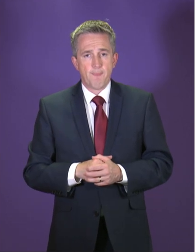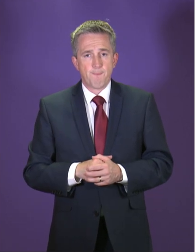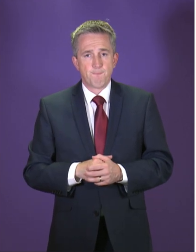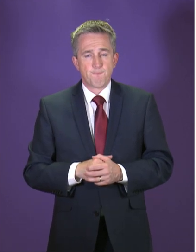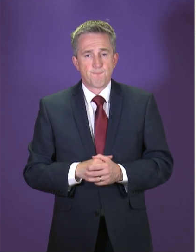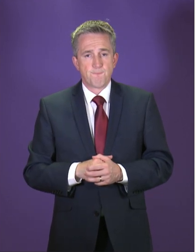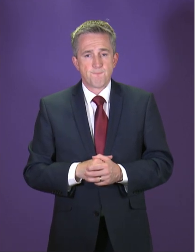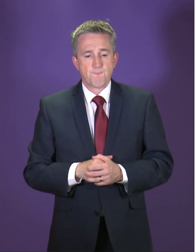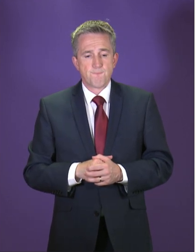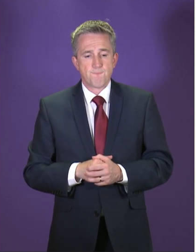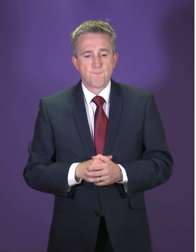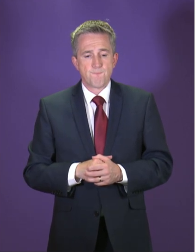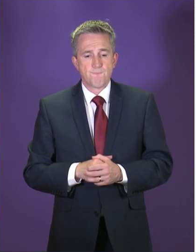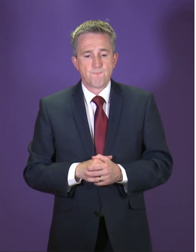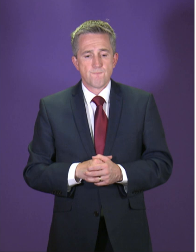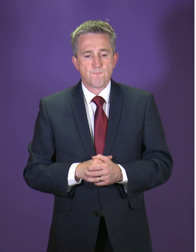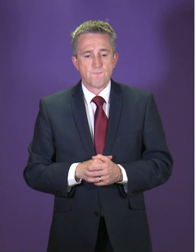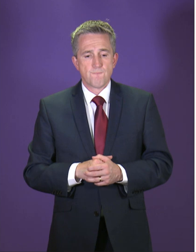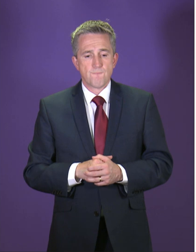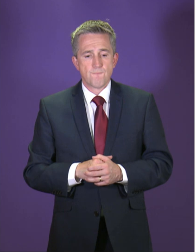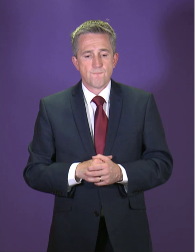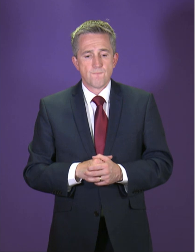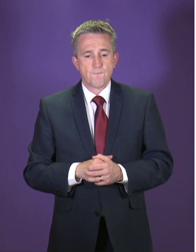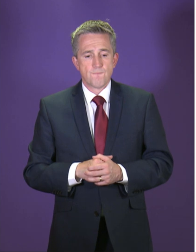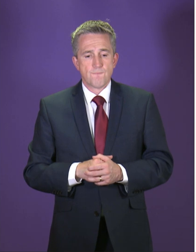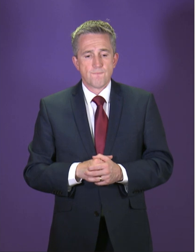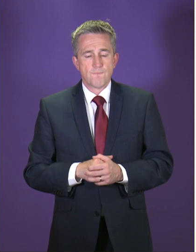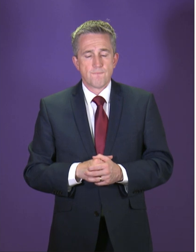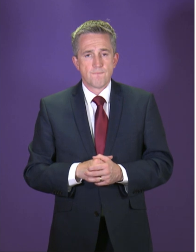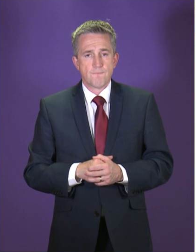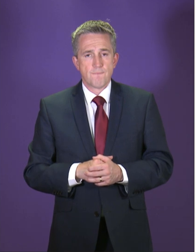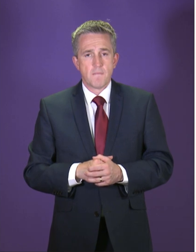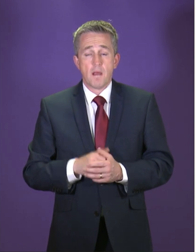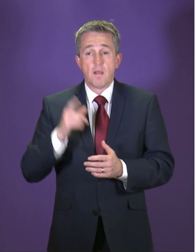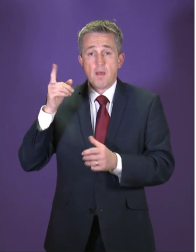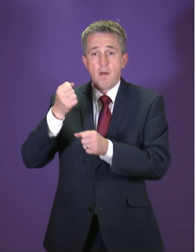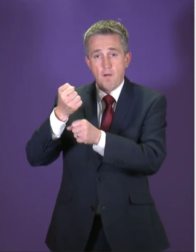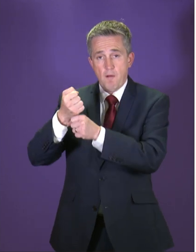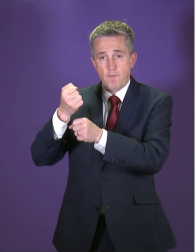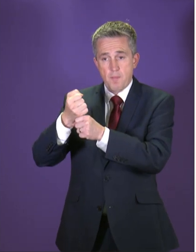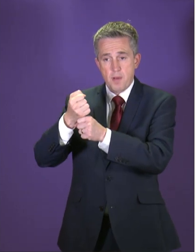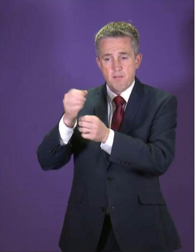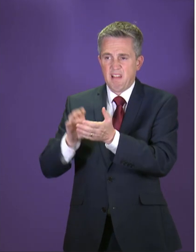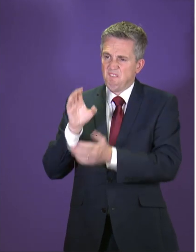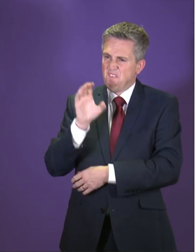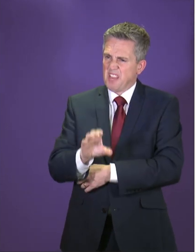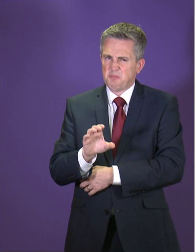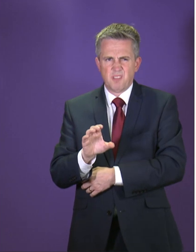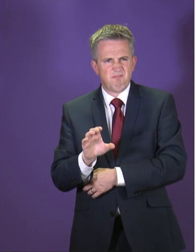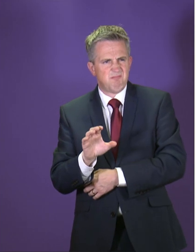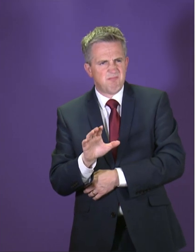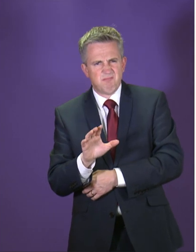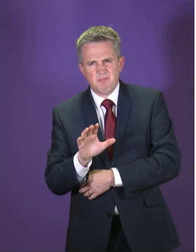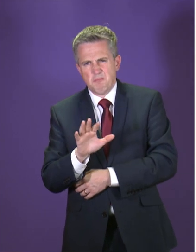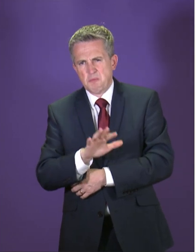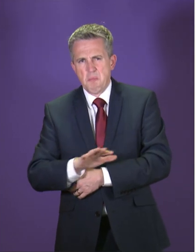that the public investment in this event was something like